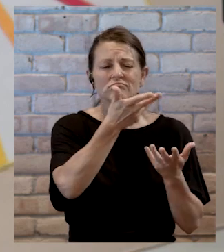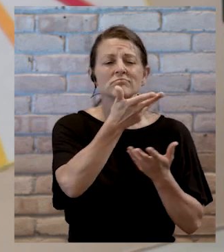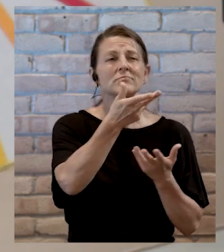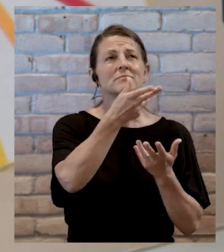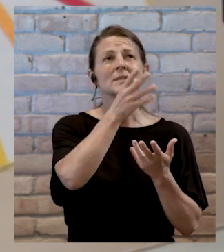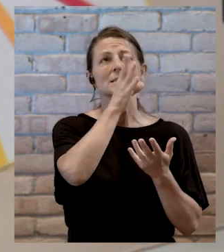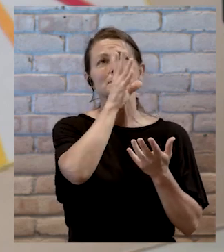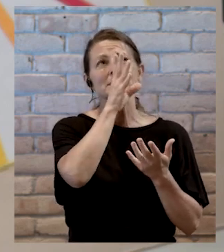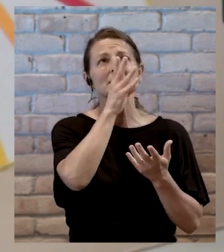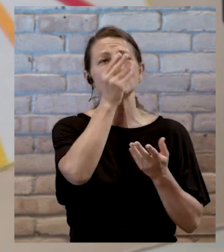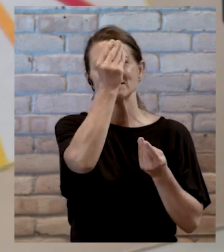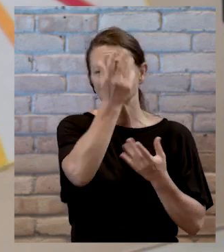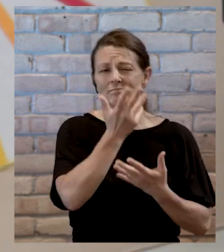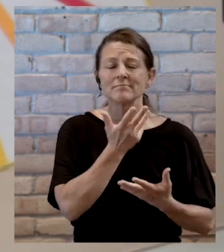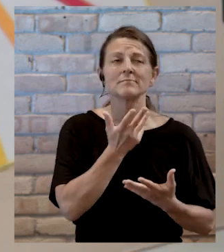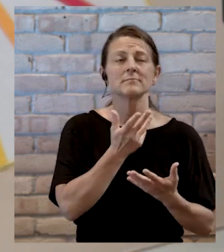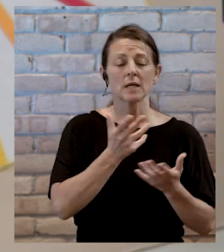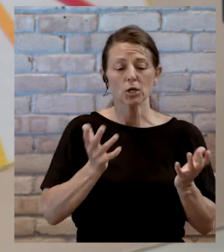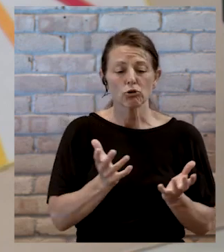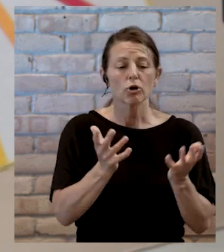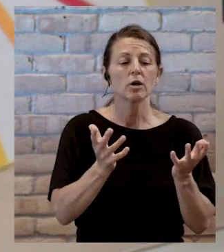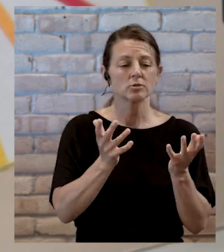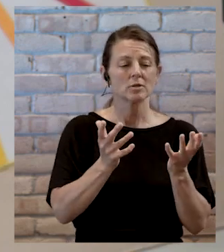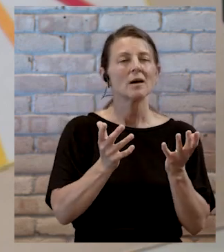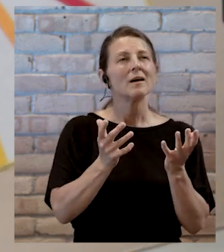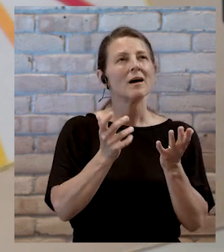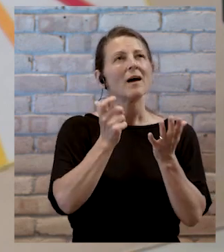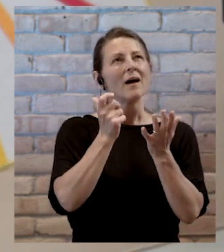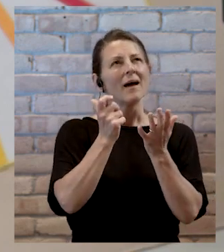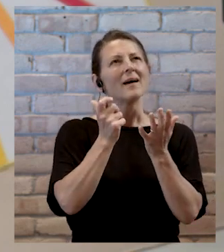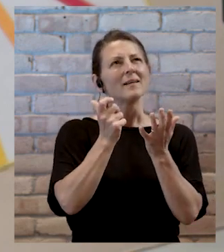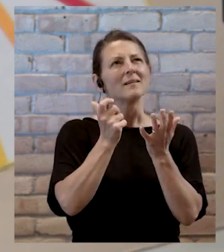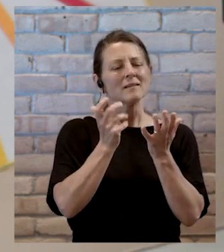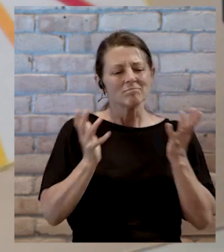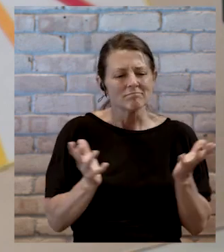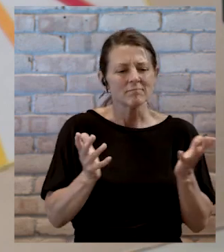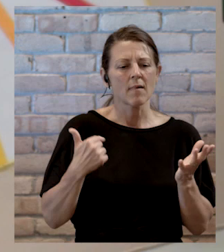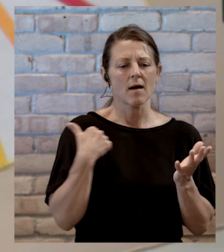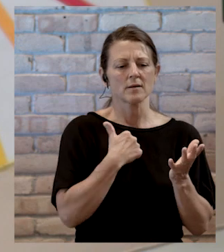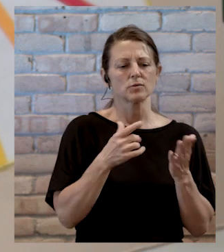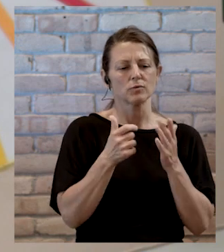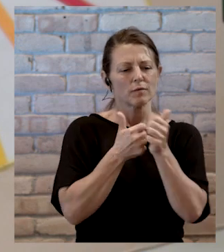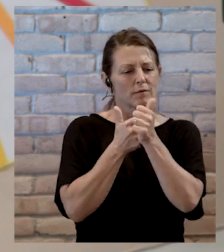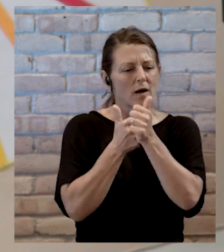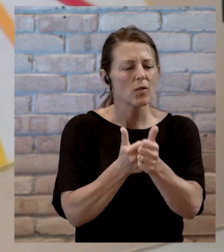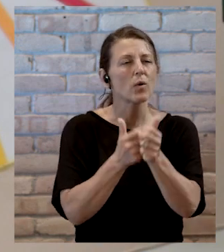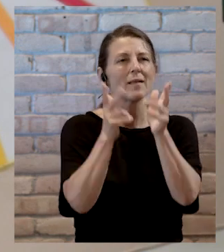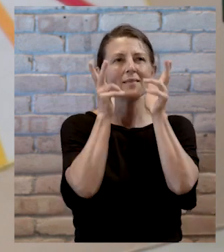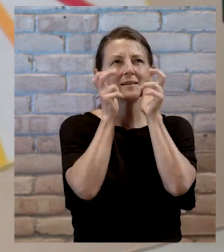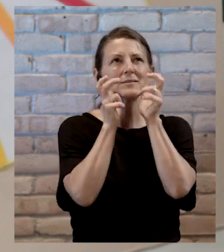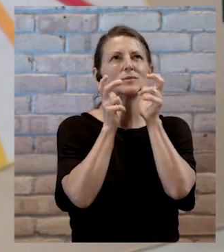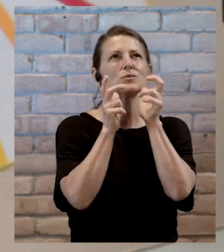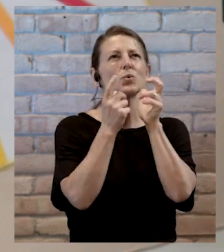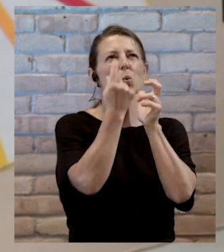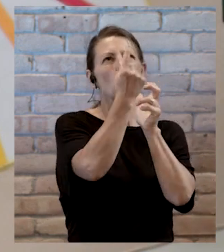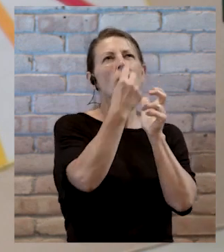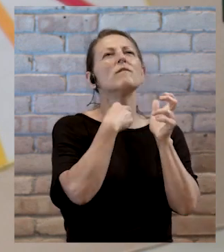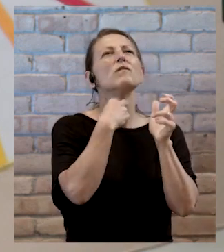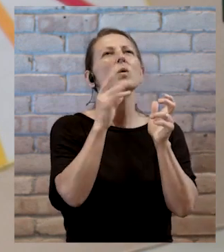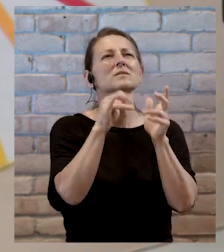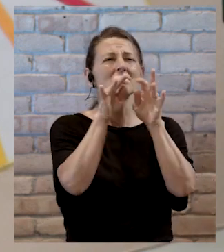to follow and to listen to the one voice that actually matters, your